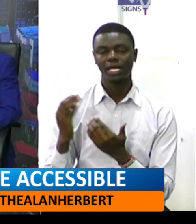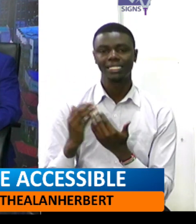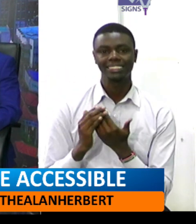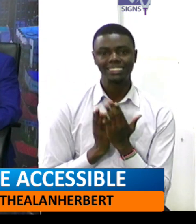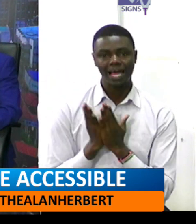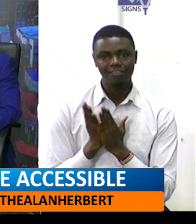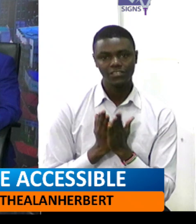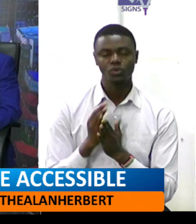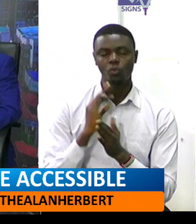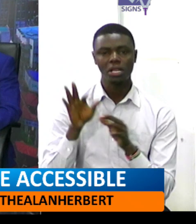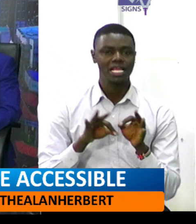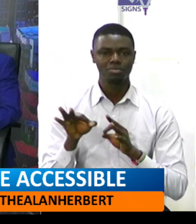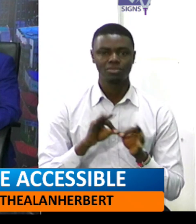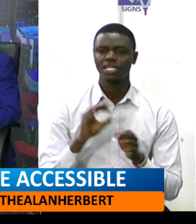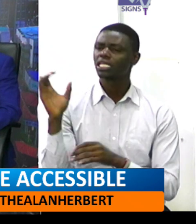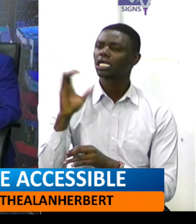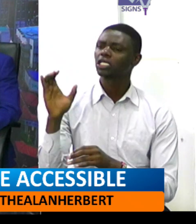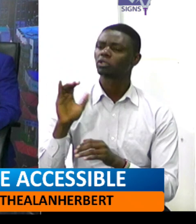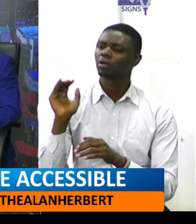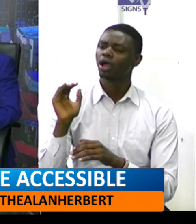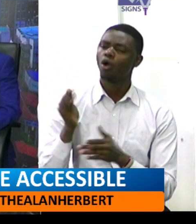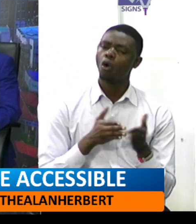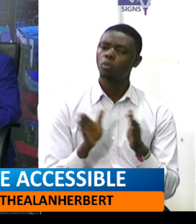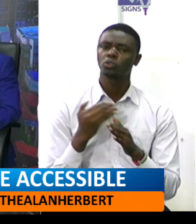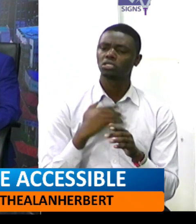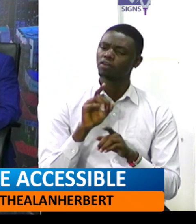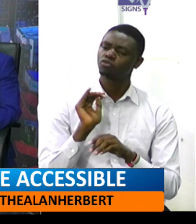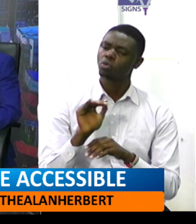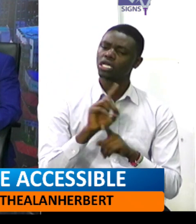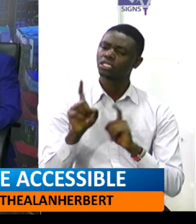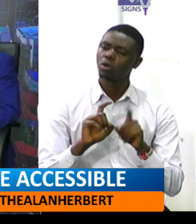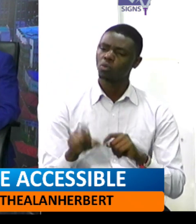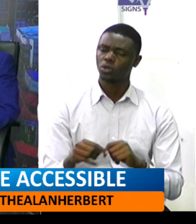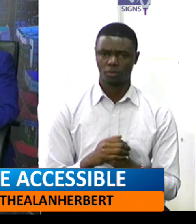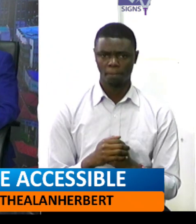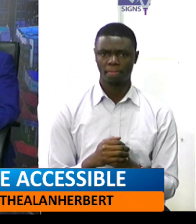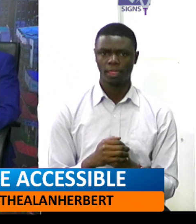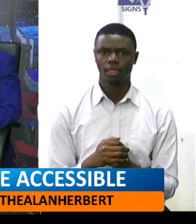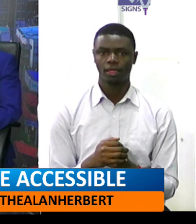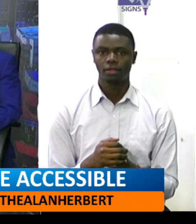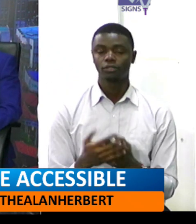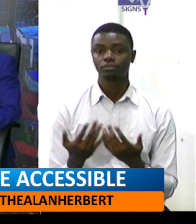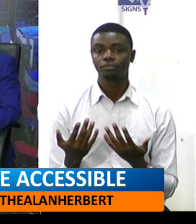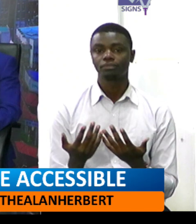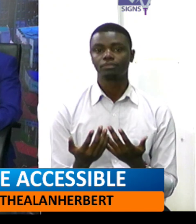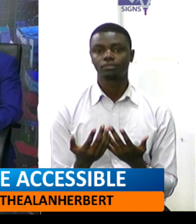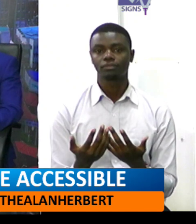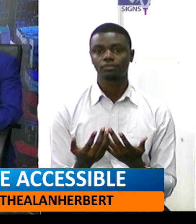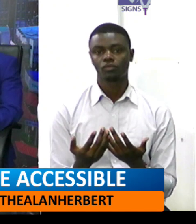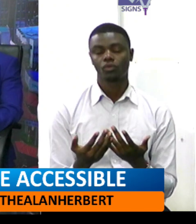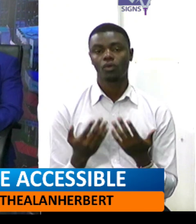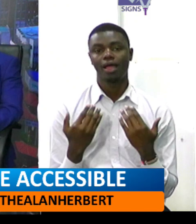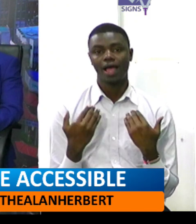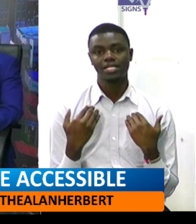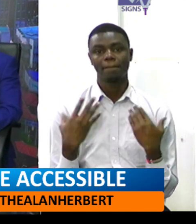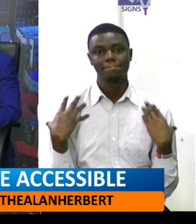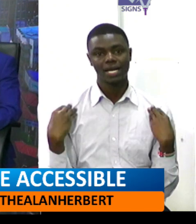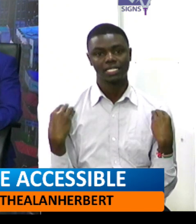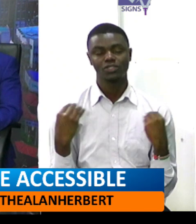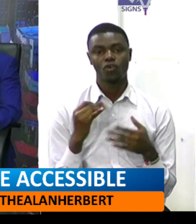customer has an opportunity to ask as many questions as possible. And by the way, typically as a practice of